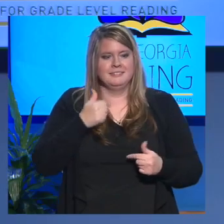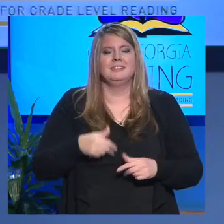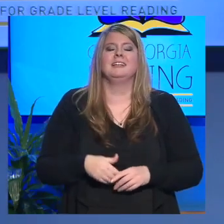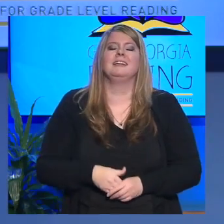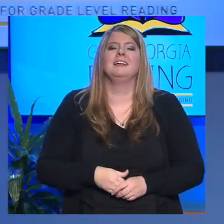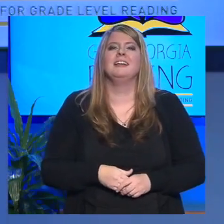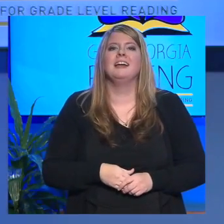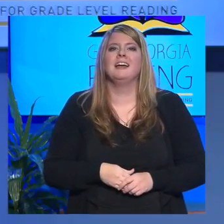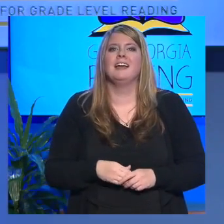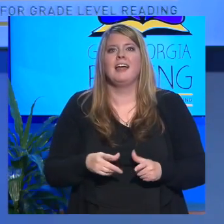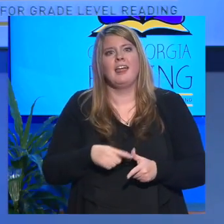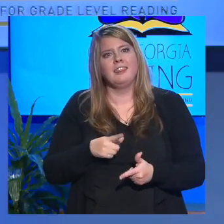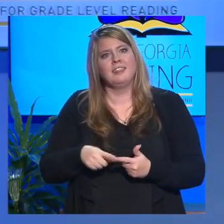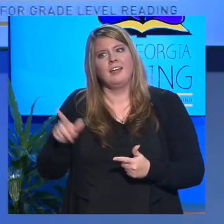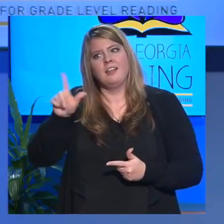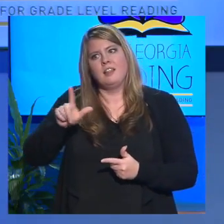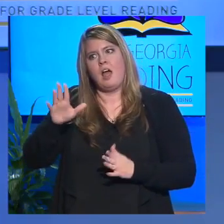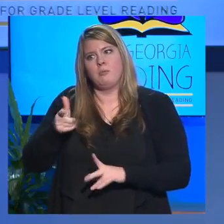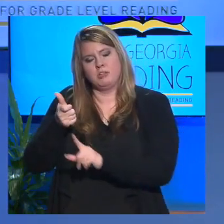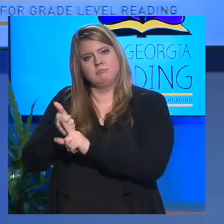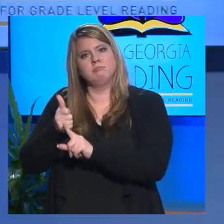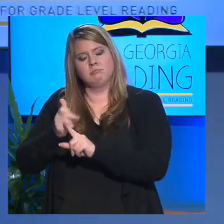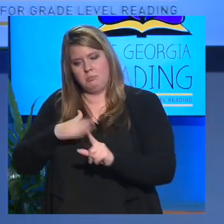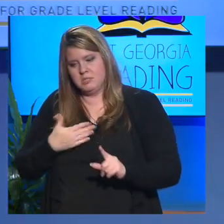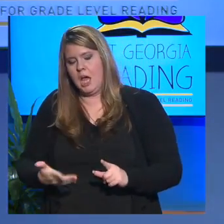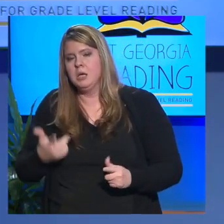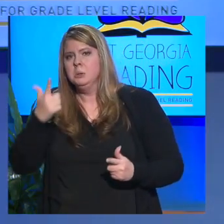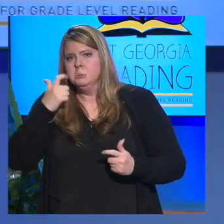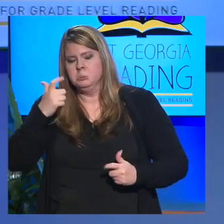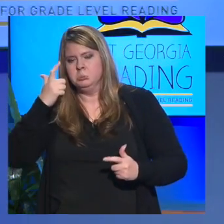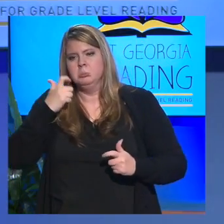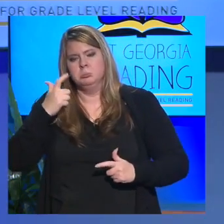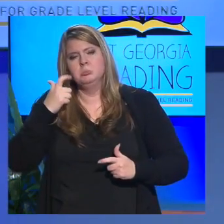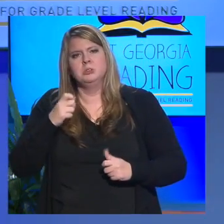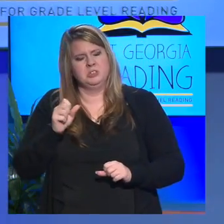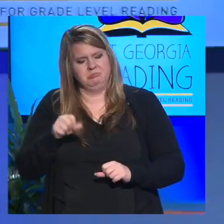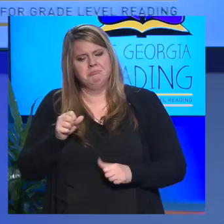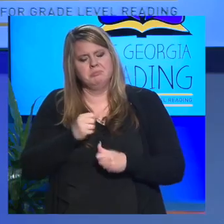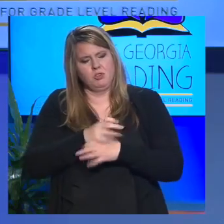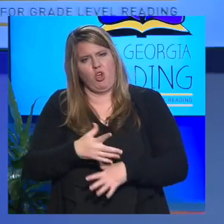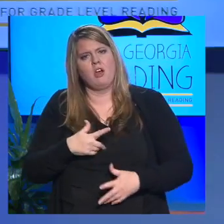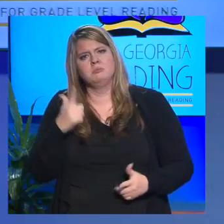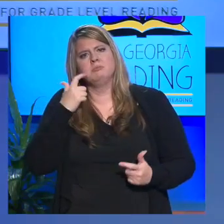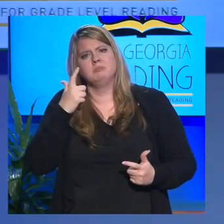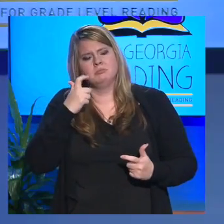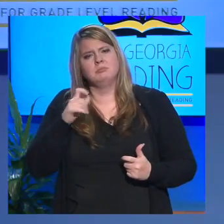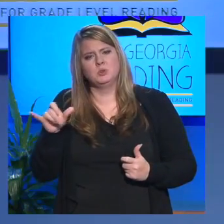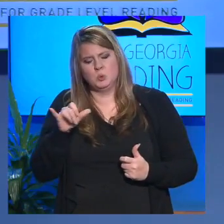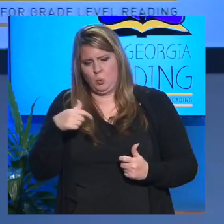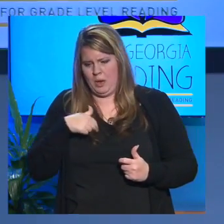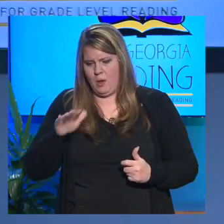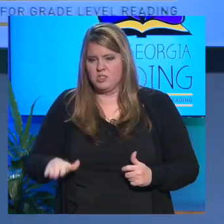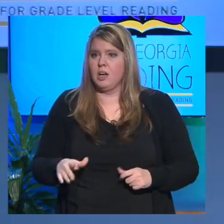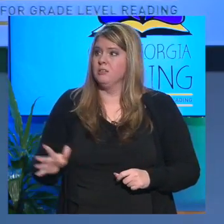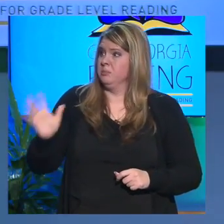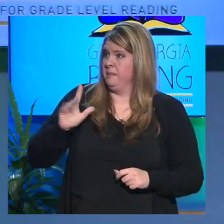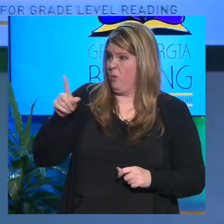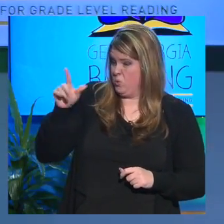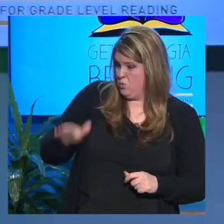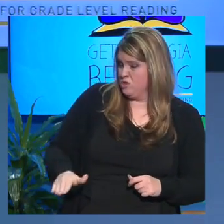And then she got upset. It was hard on me when I read it as a child. You was a child?